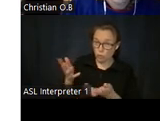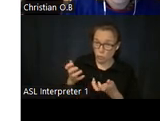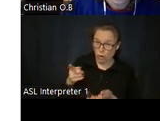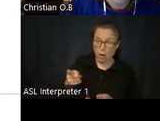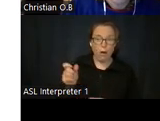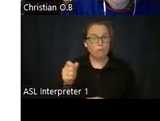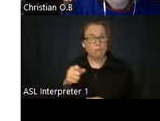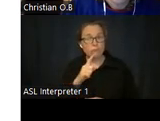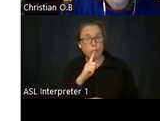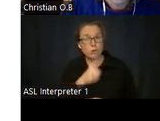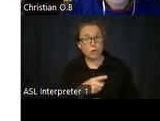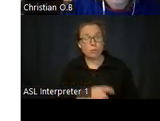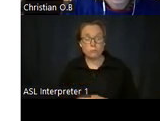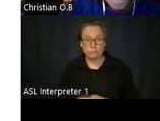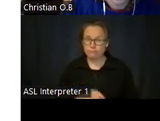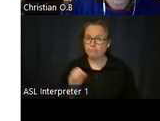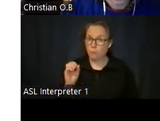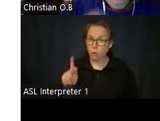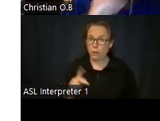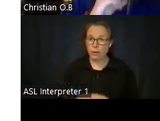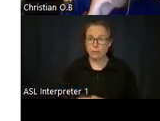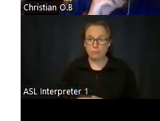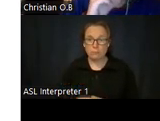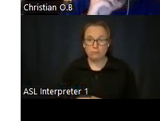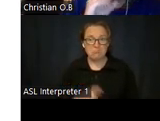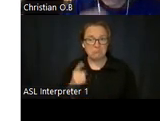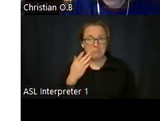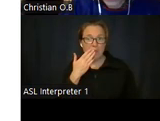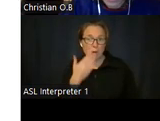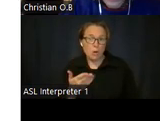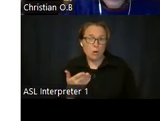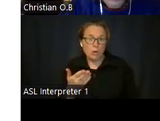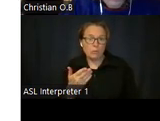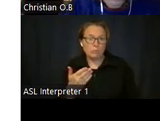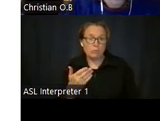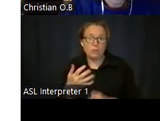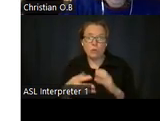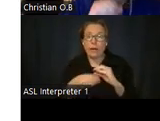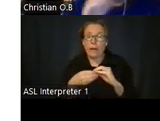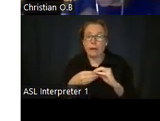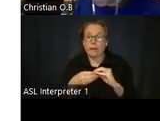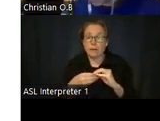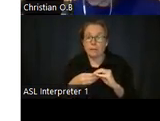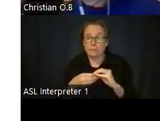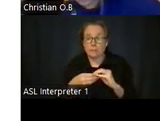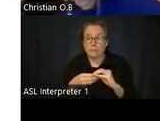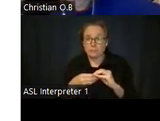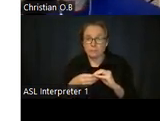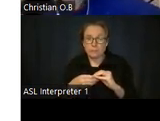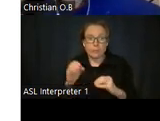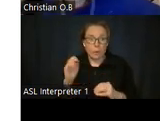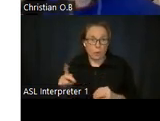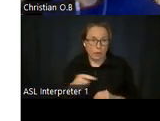Sure, yeah. Okay. In case it's going to counselor or whatnot, I feel like it'd be good to get in front of the leadership eyes. So status